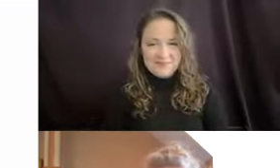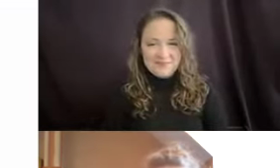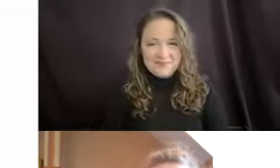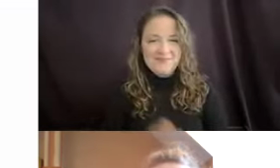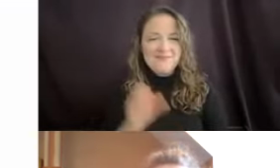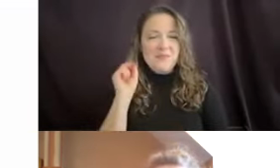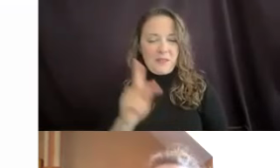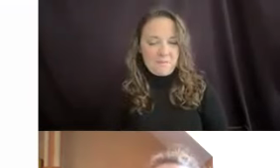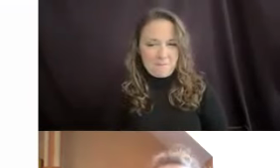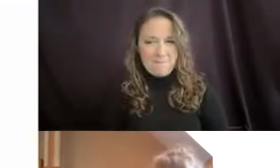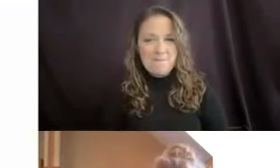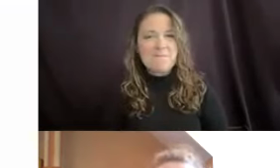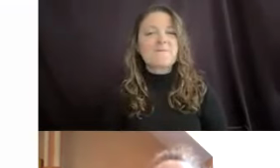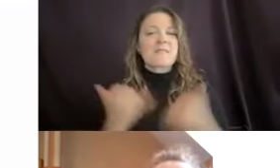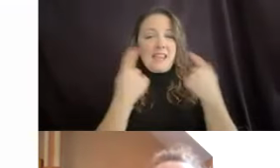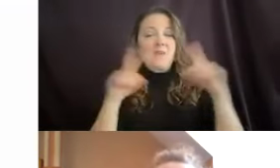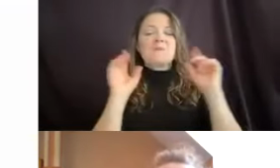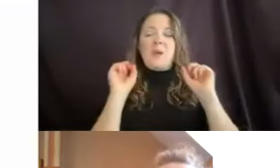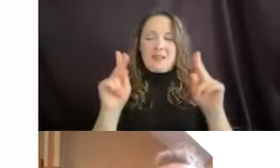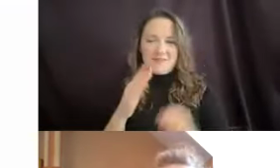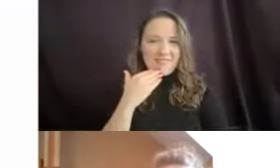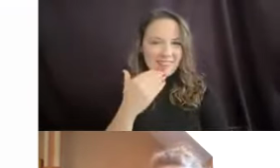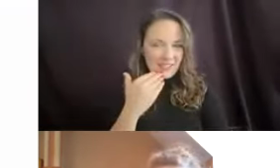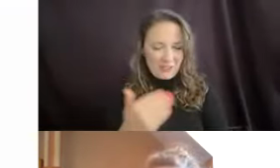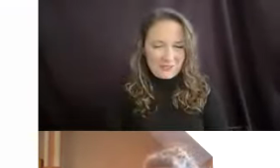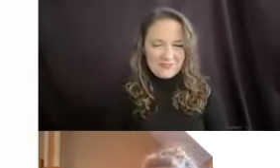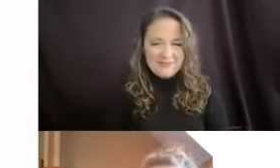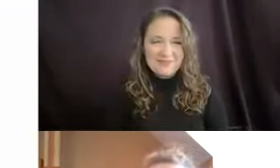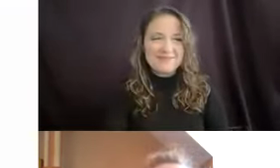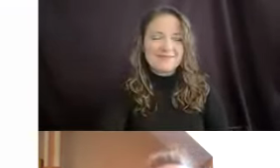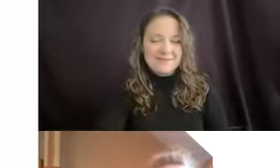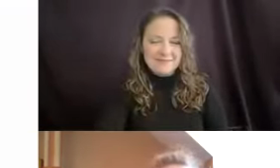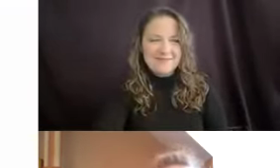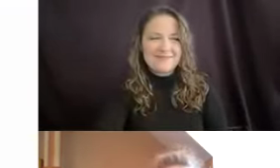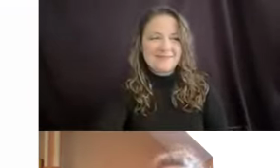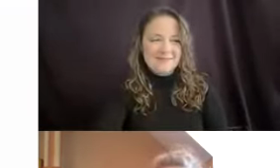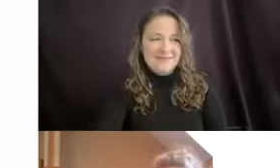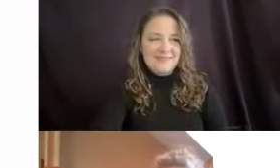Okay. Now we can. All right. Thank you all for bearing with me.